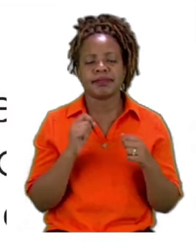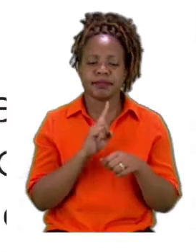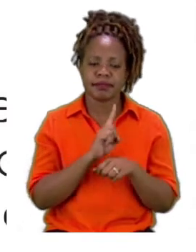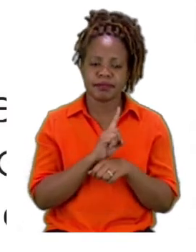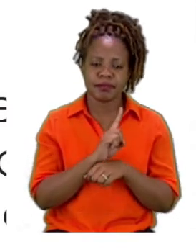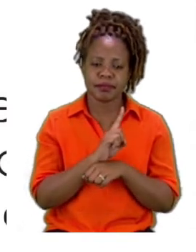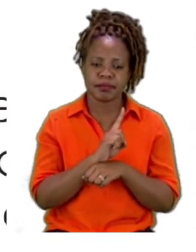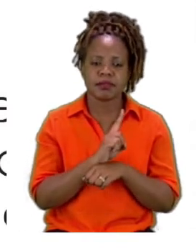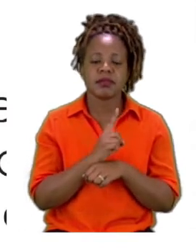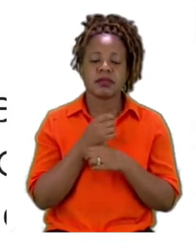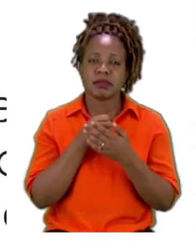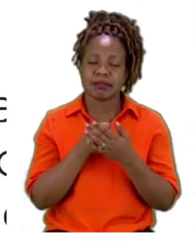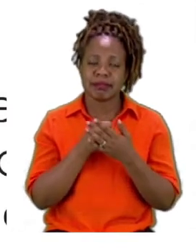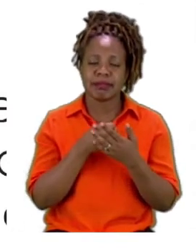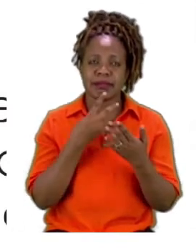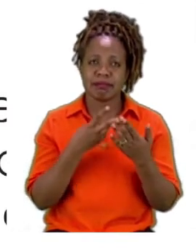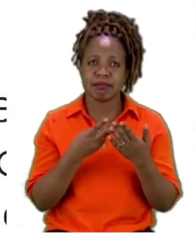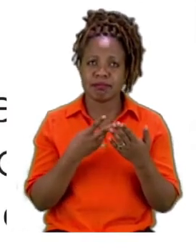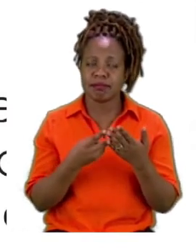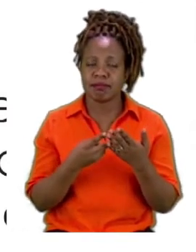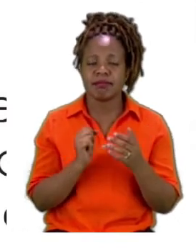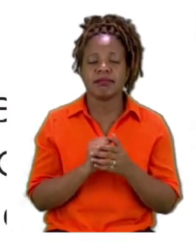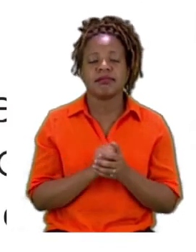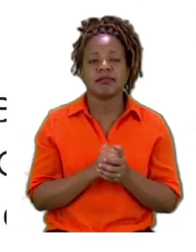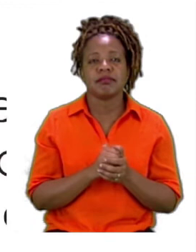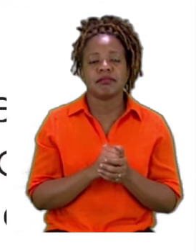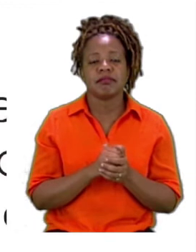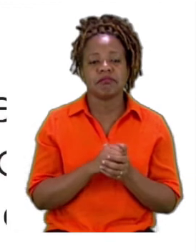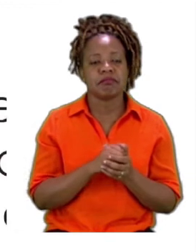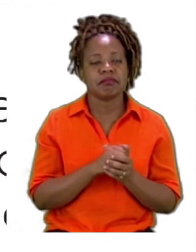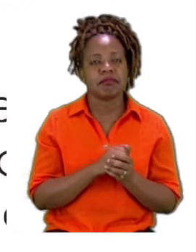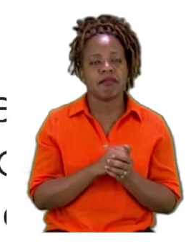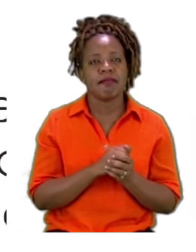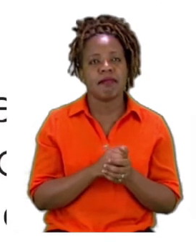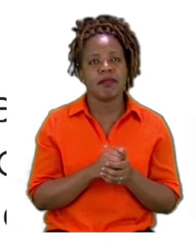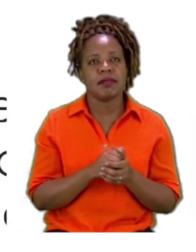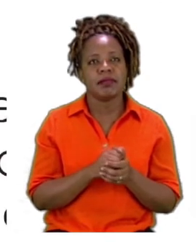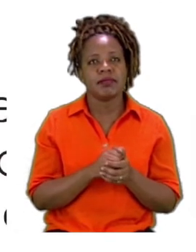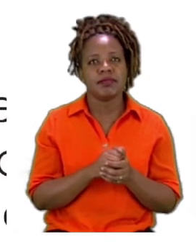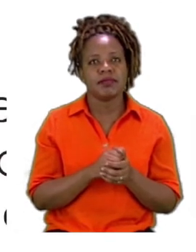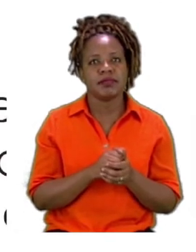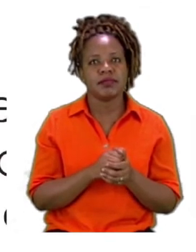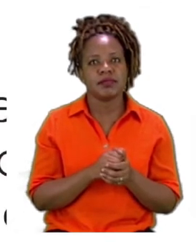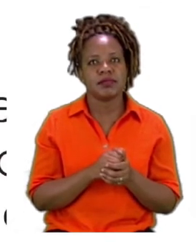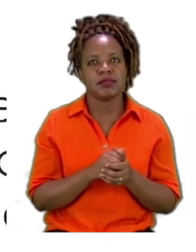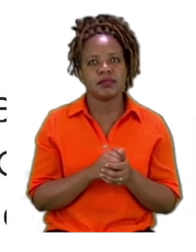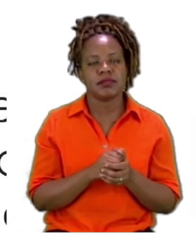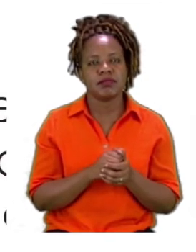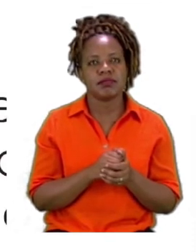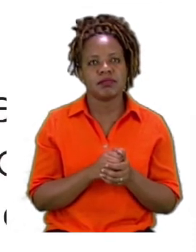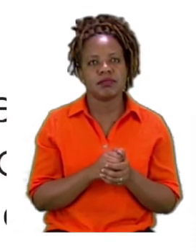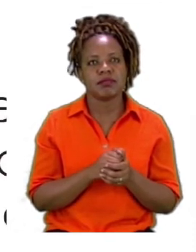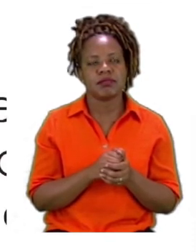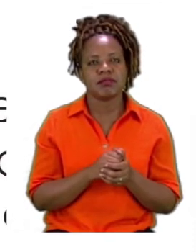without punctuation. So I would like you to take a deep breath because this is going to be very